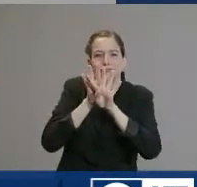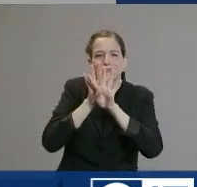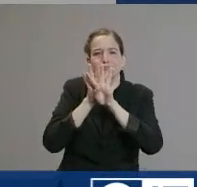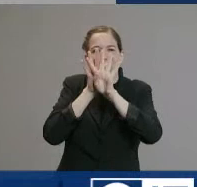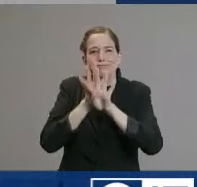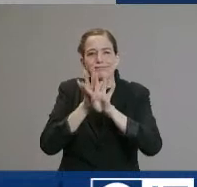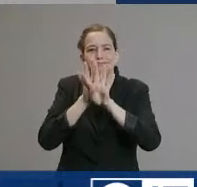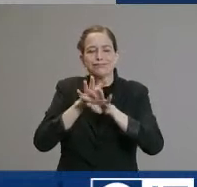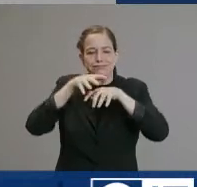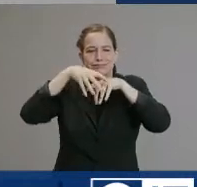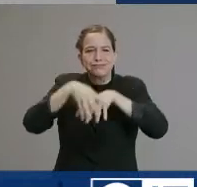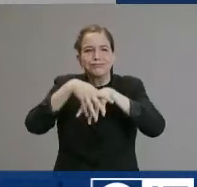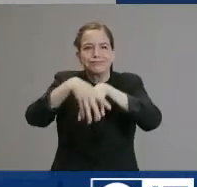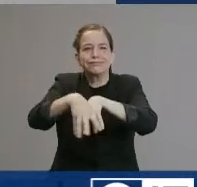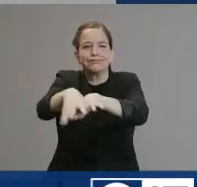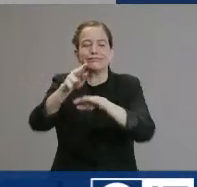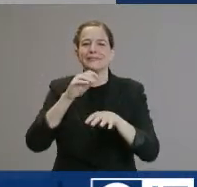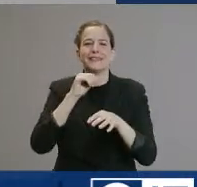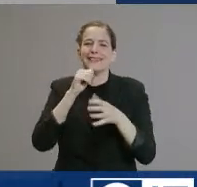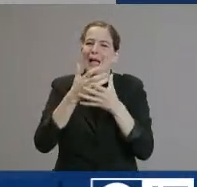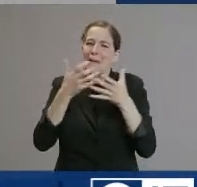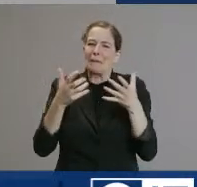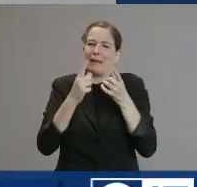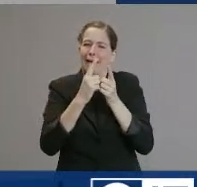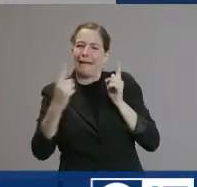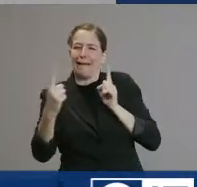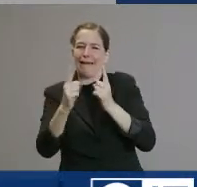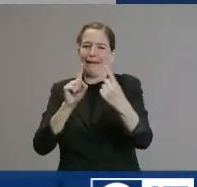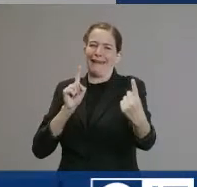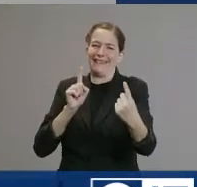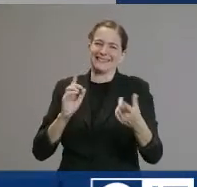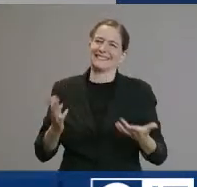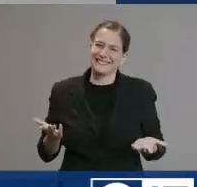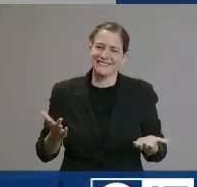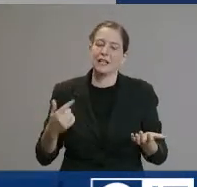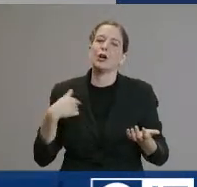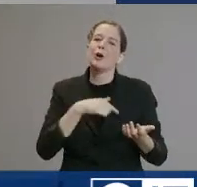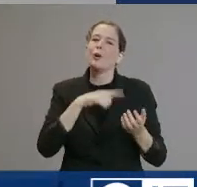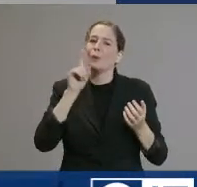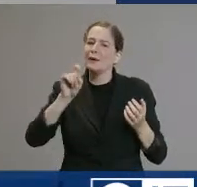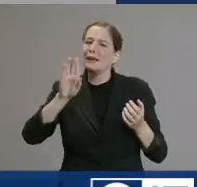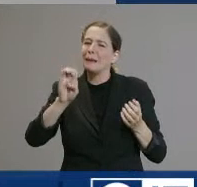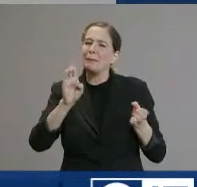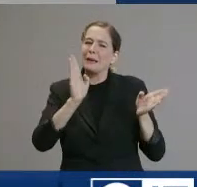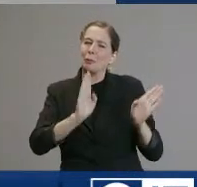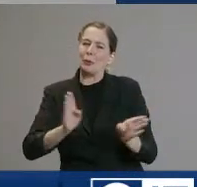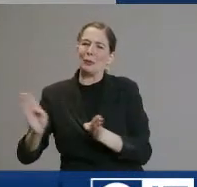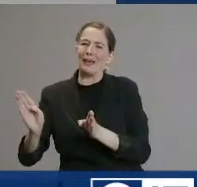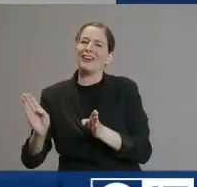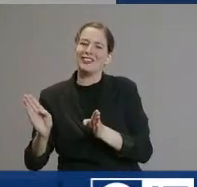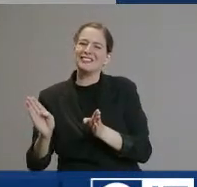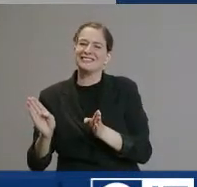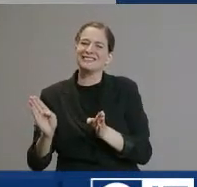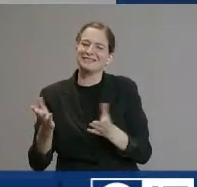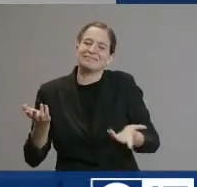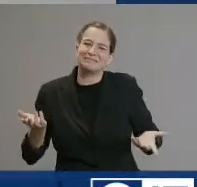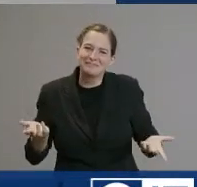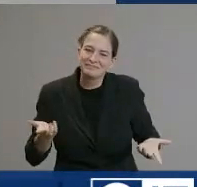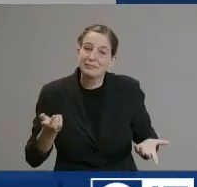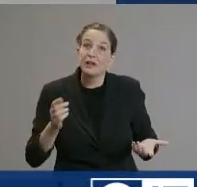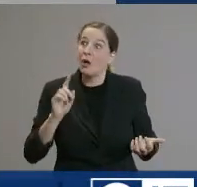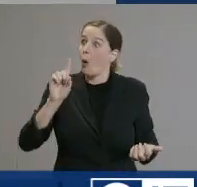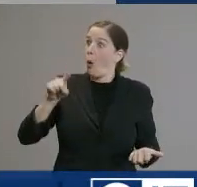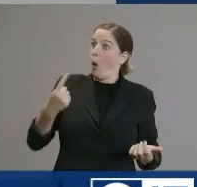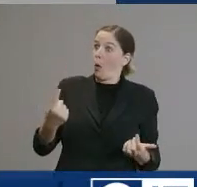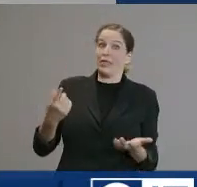And this wasn't just in Arizona. This was across our nation. So it is something that, of course,